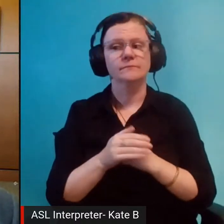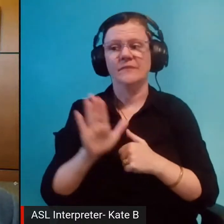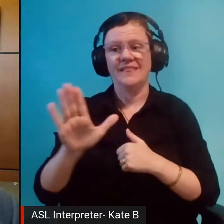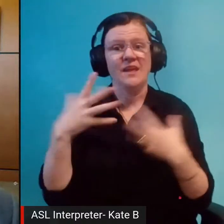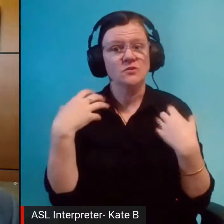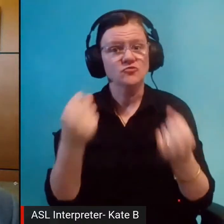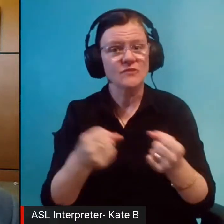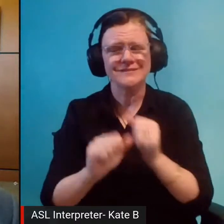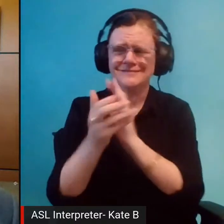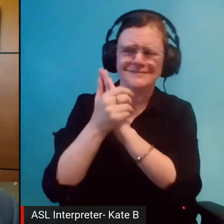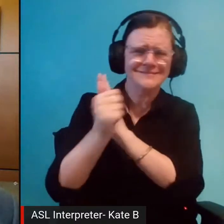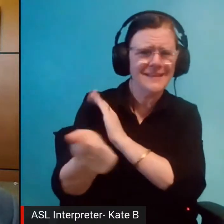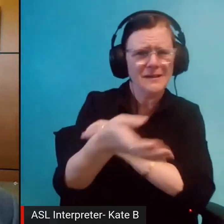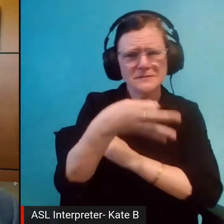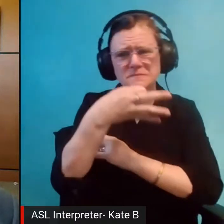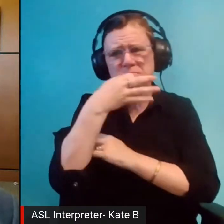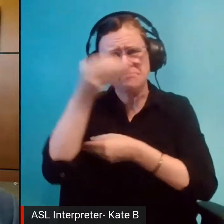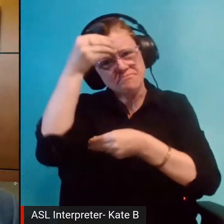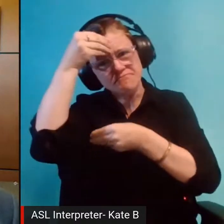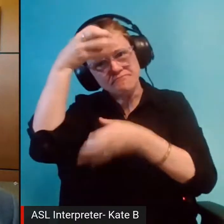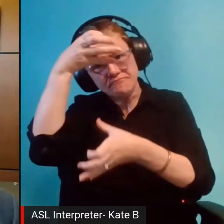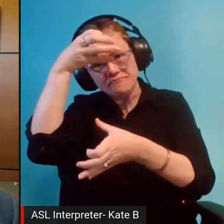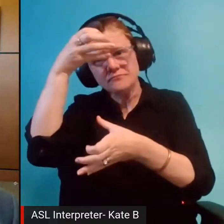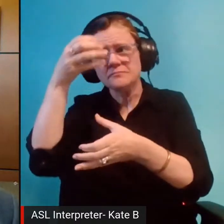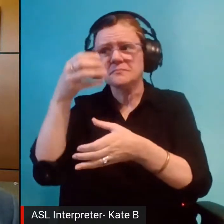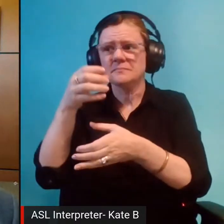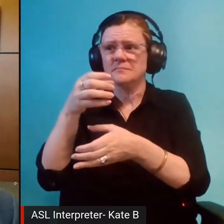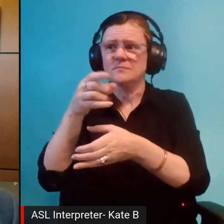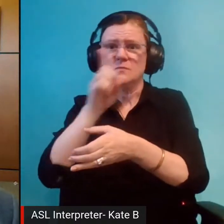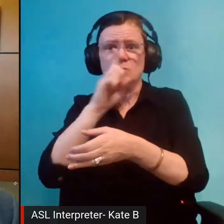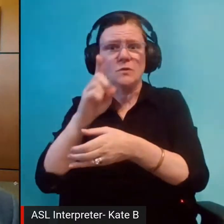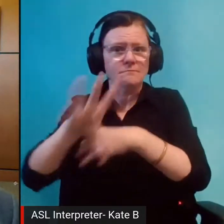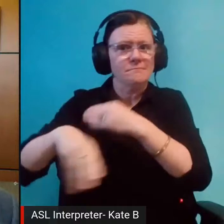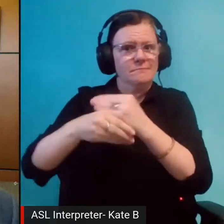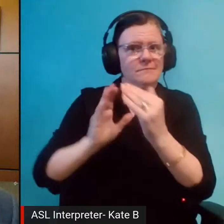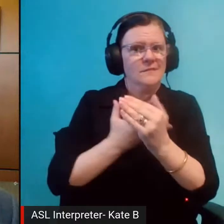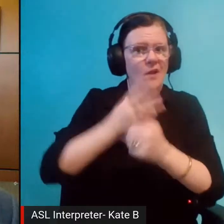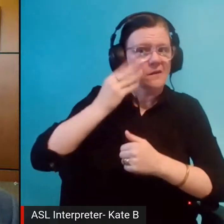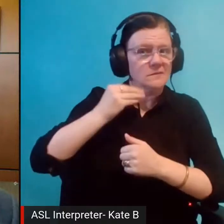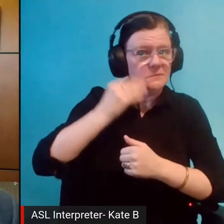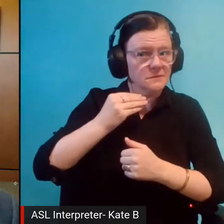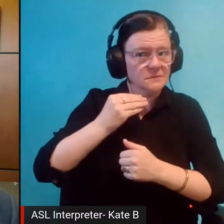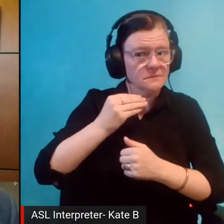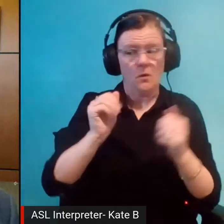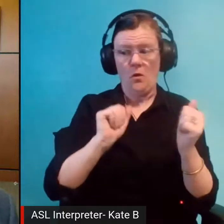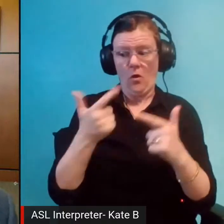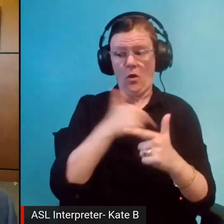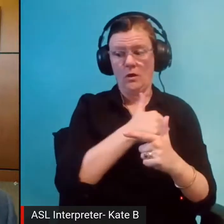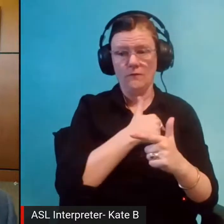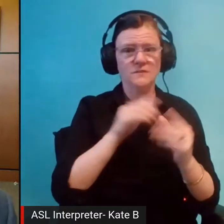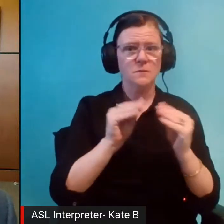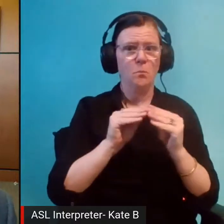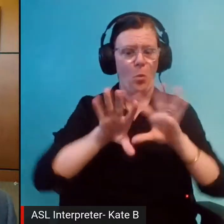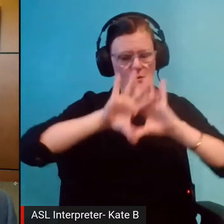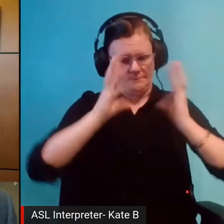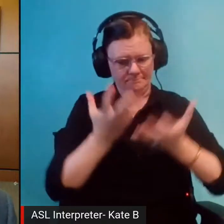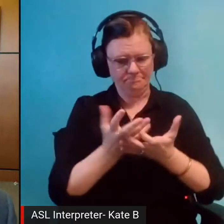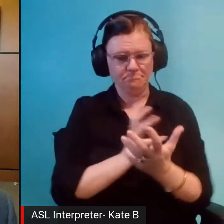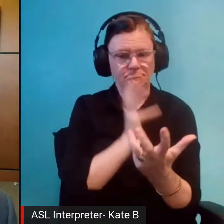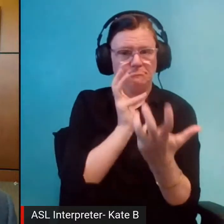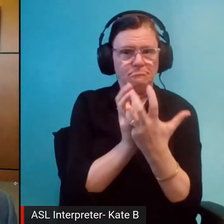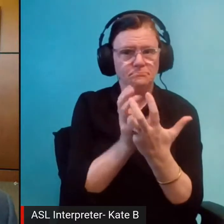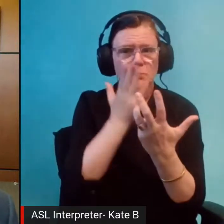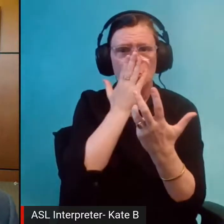strengths, talents, and abilities will add to everyone's experience, making all of us more complete as